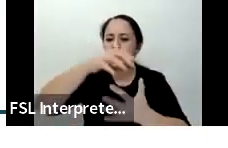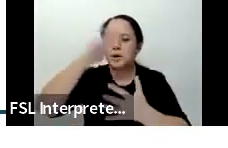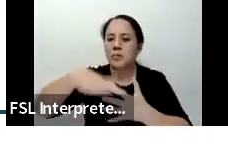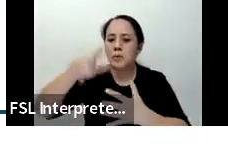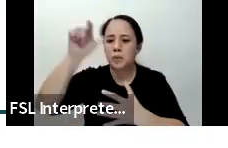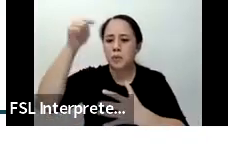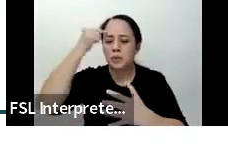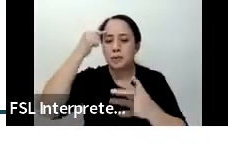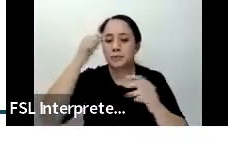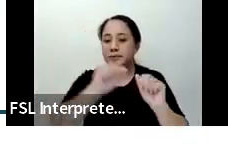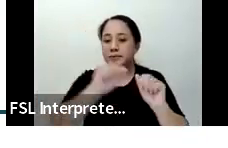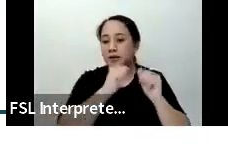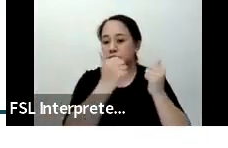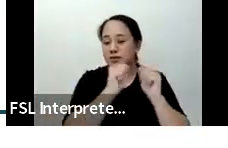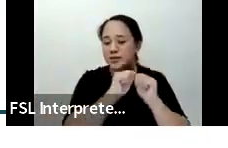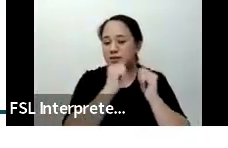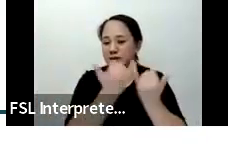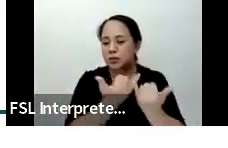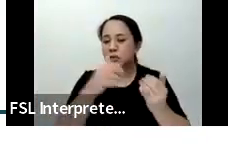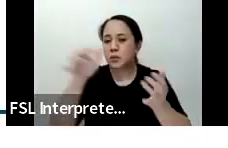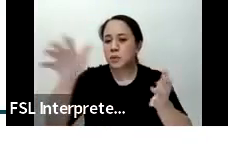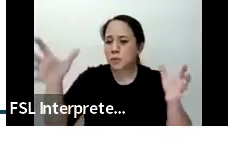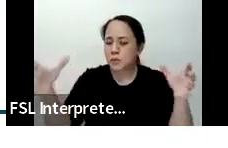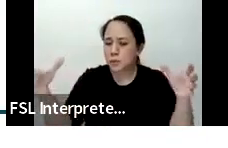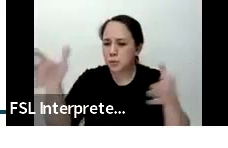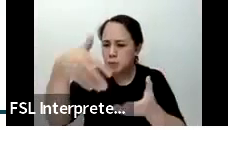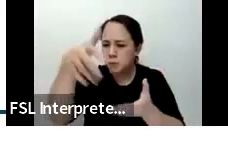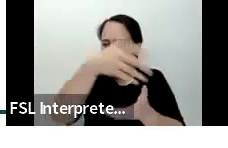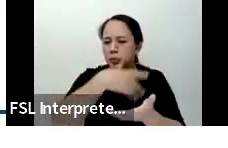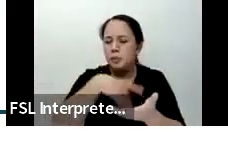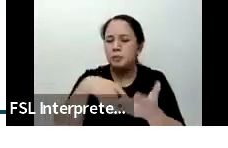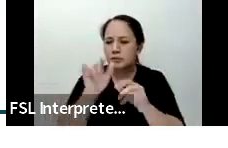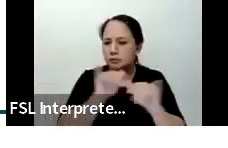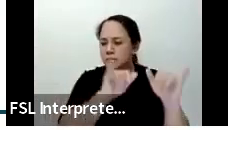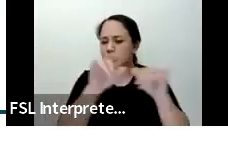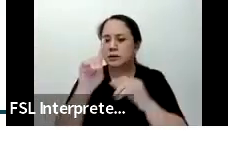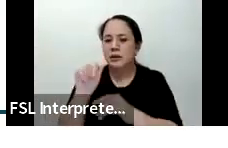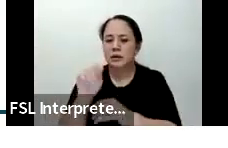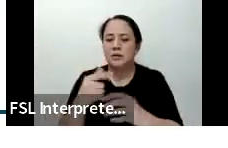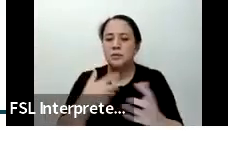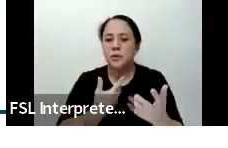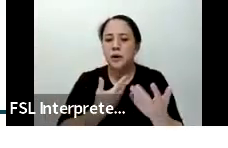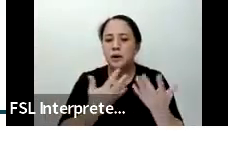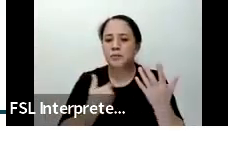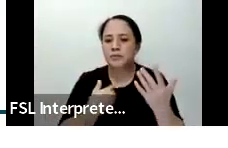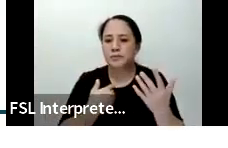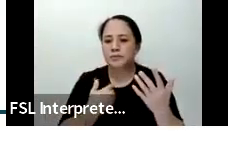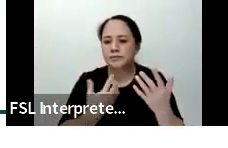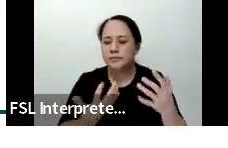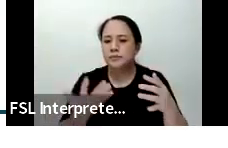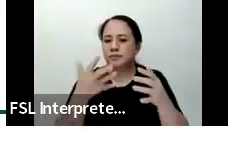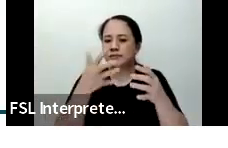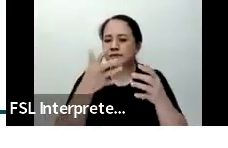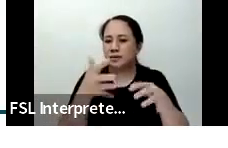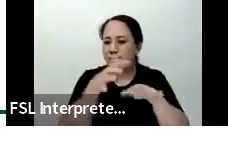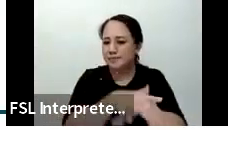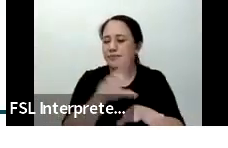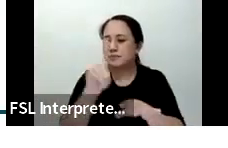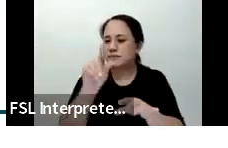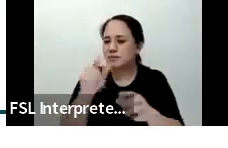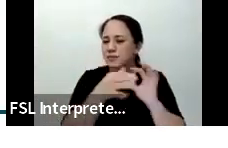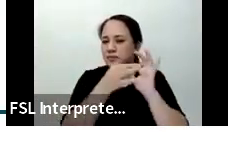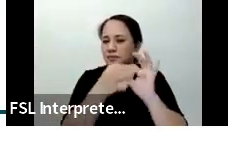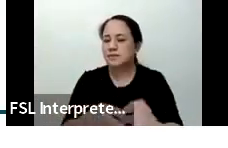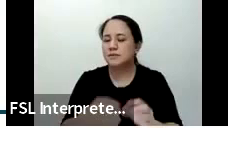government agencies who collect similar data to come up with an integrated data as basis for planning.